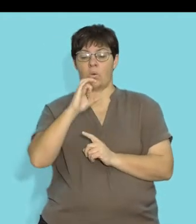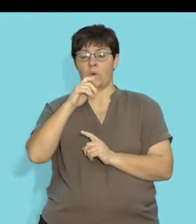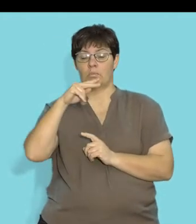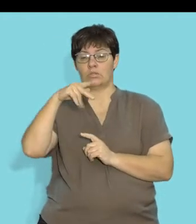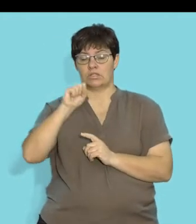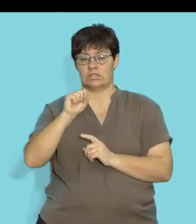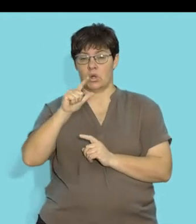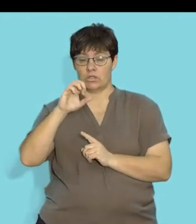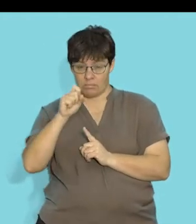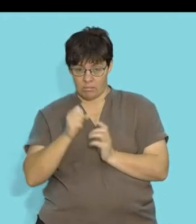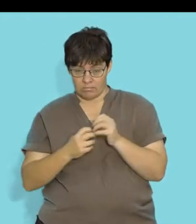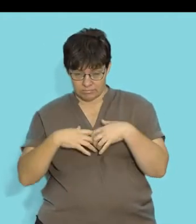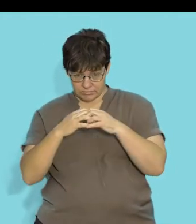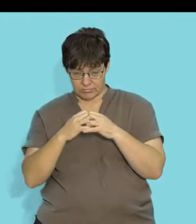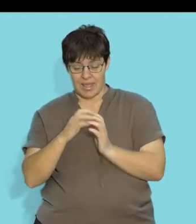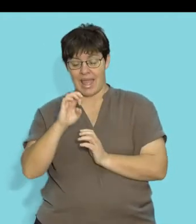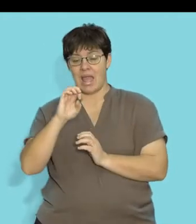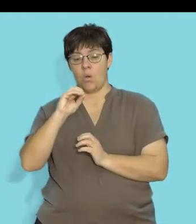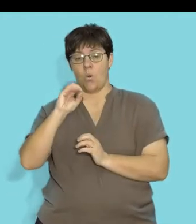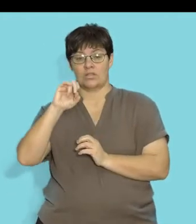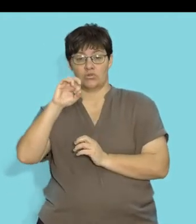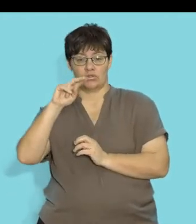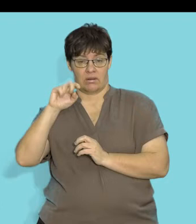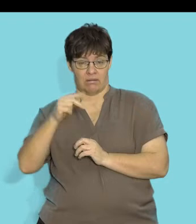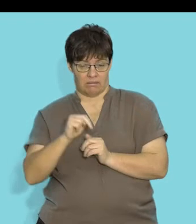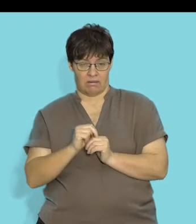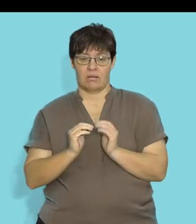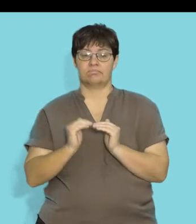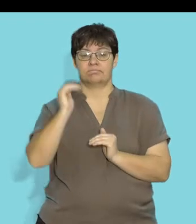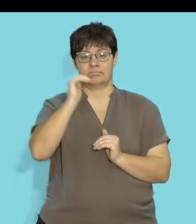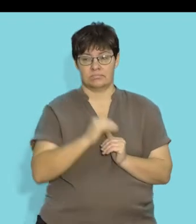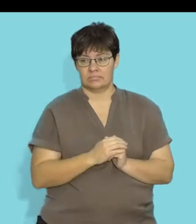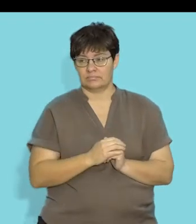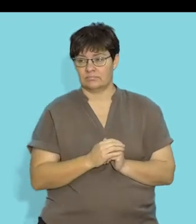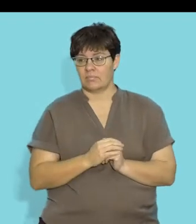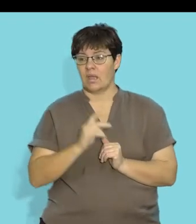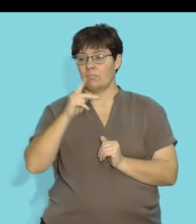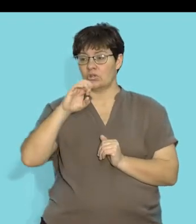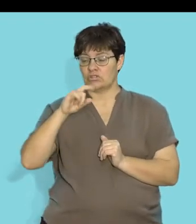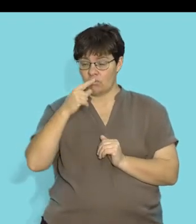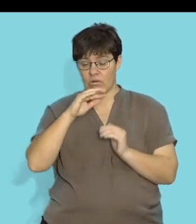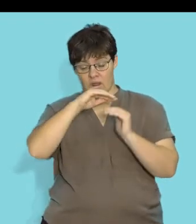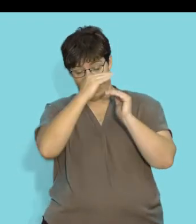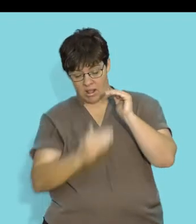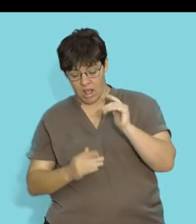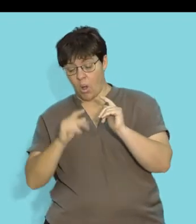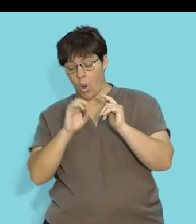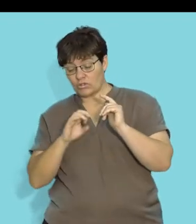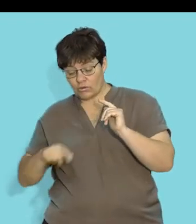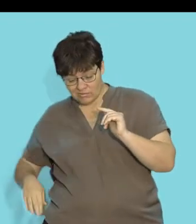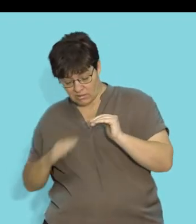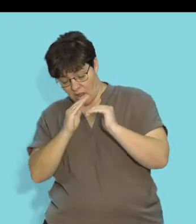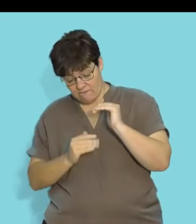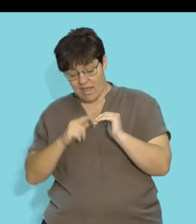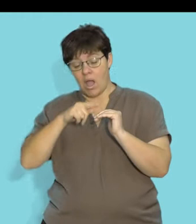corpus luteum forms, there's an increase in progesterone levels. Okay, having noted that the woman is pregnant, we notice